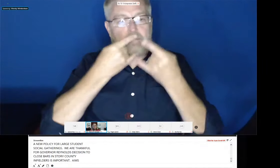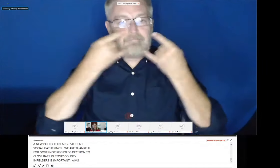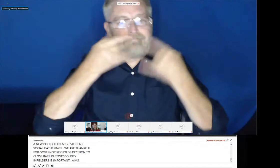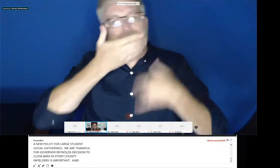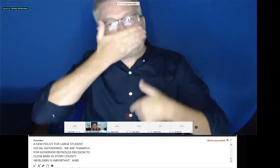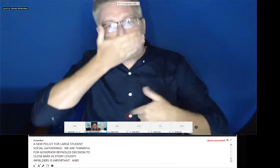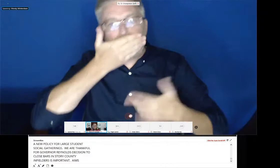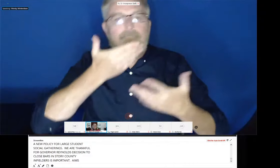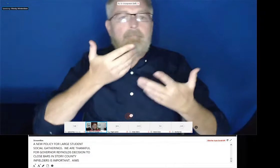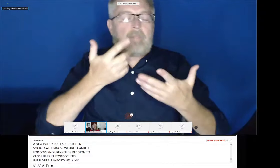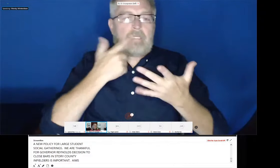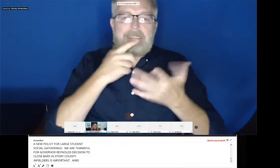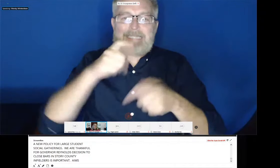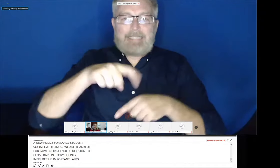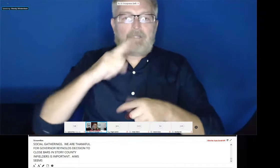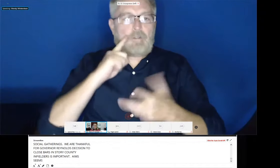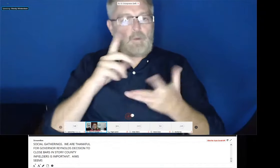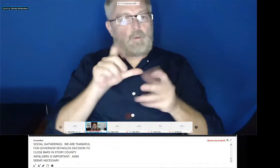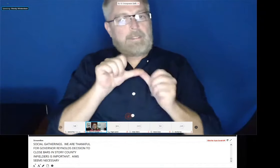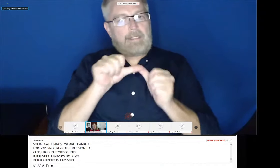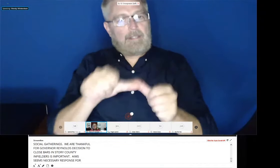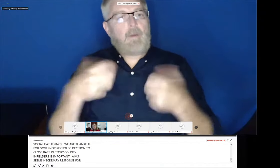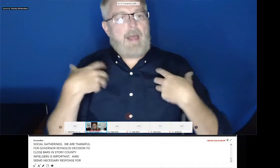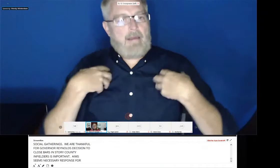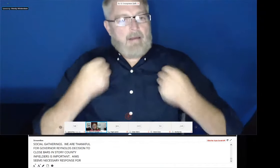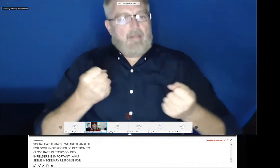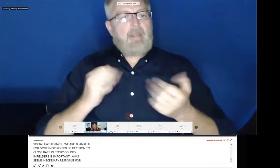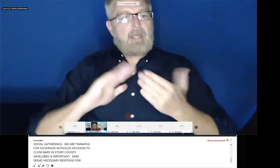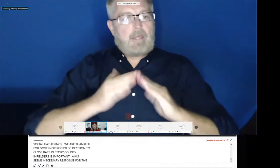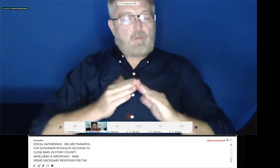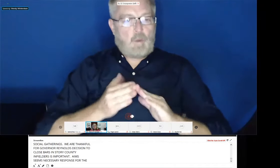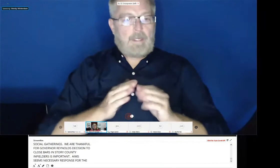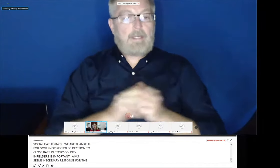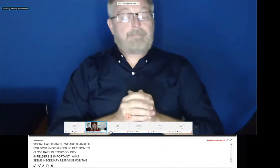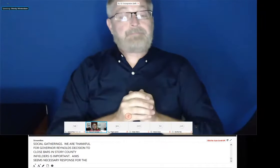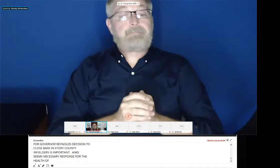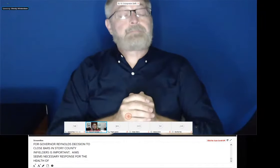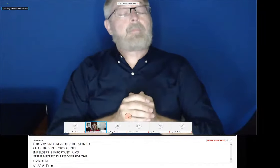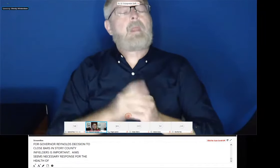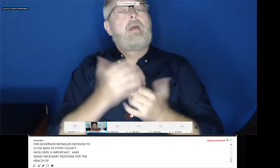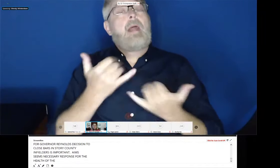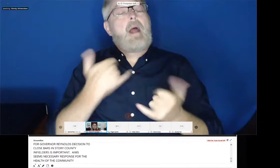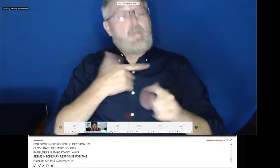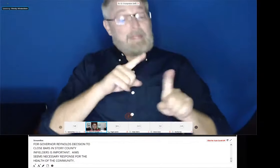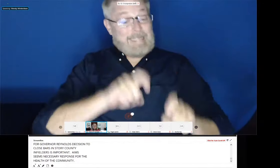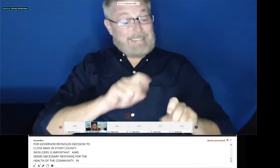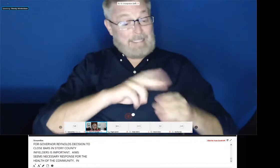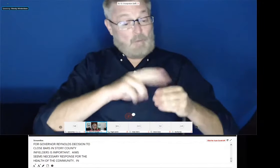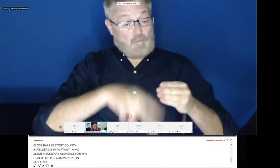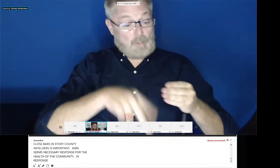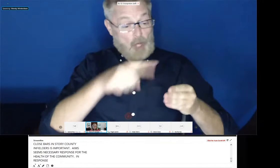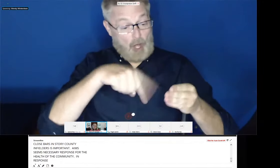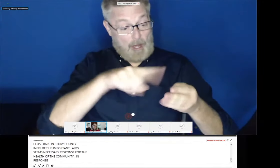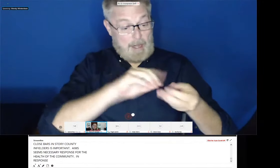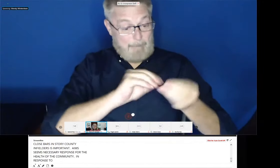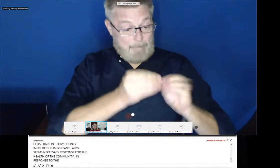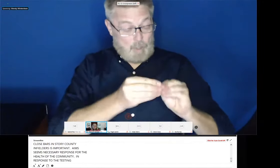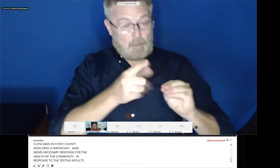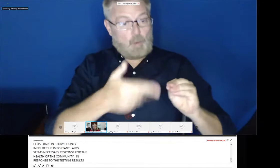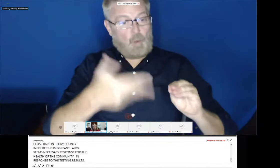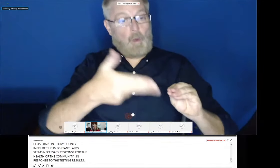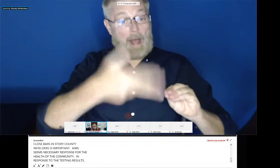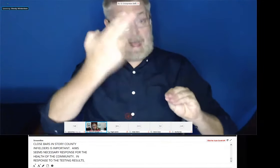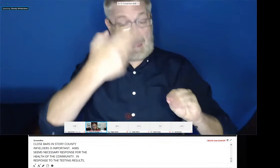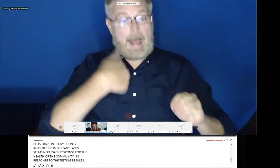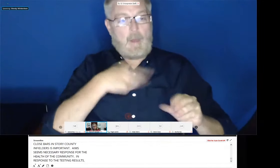health of the community. In response to the testing results, We are going to increase our testing and our